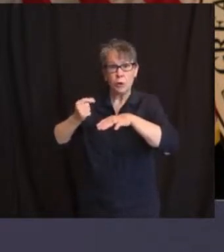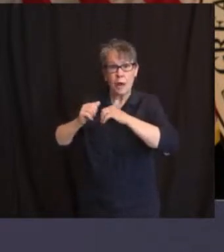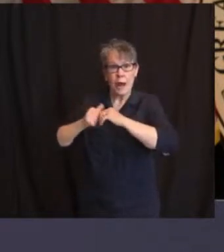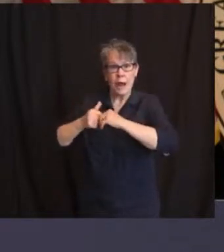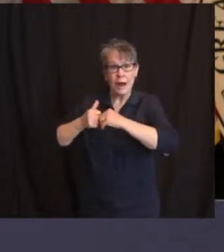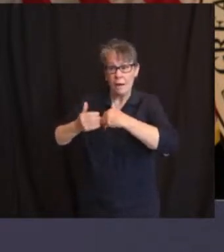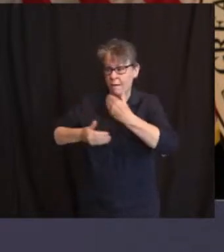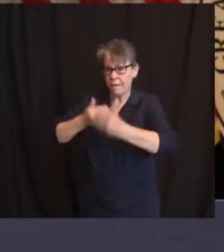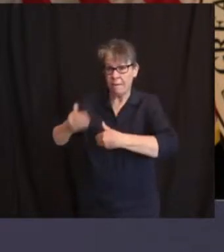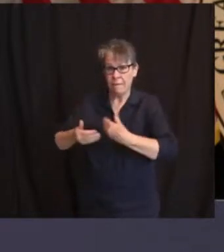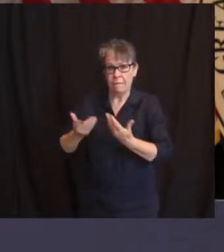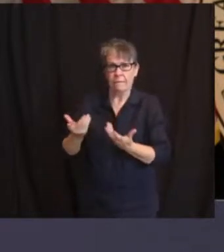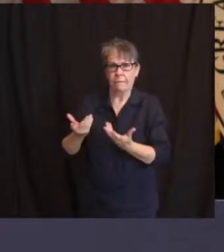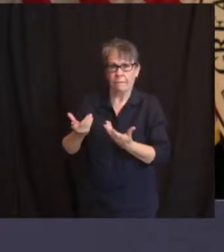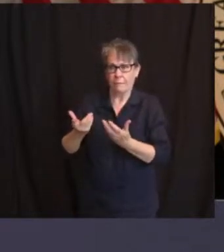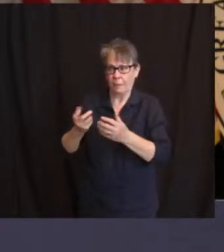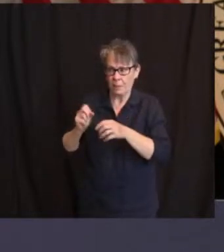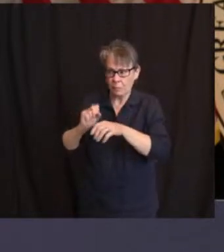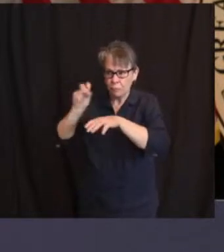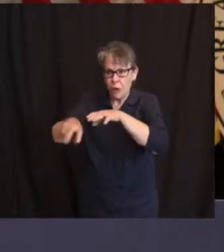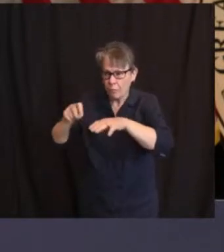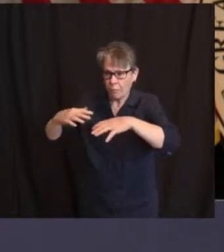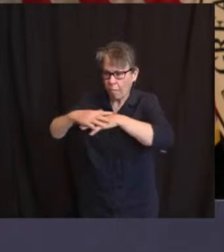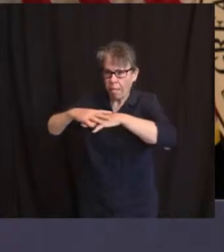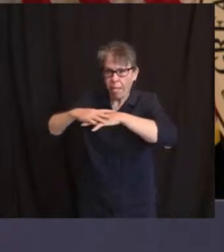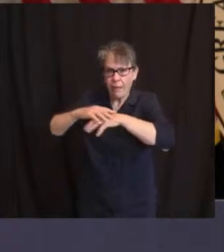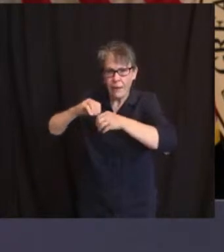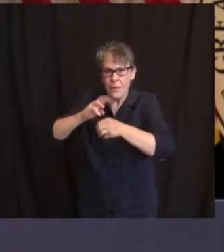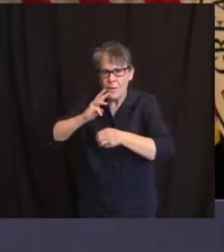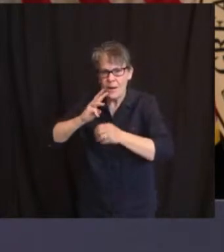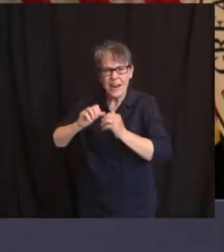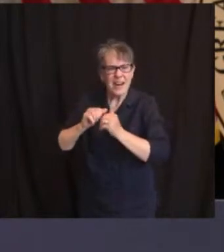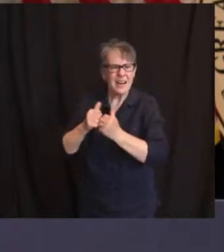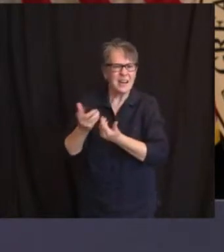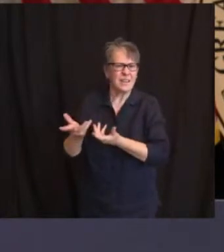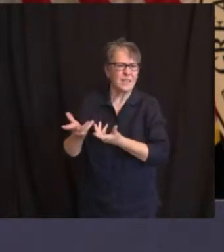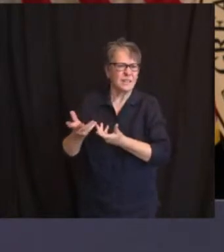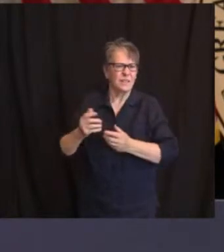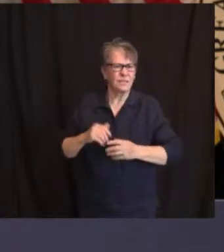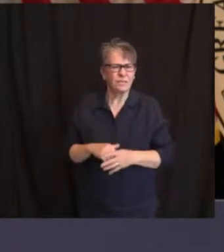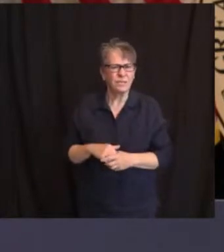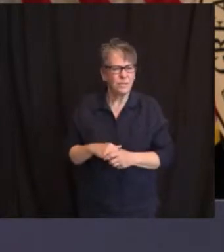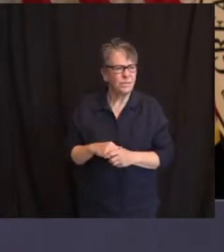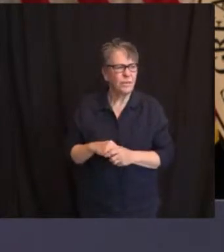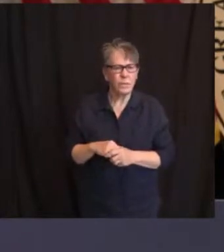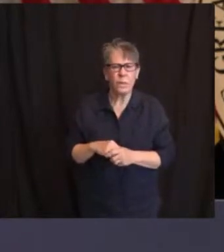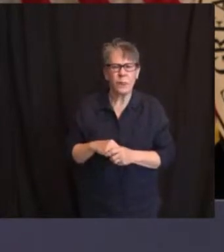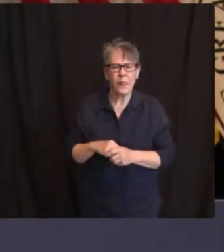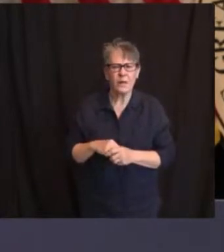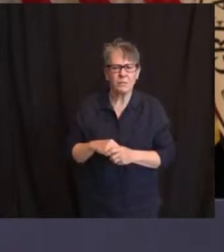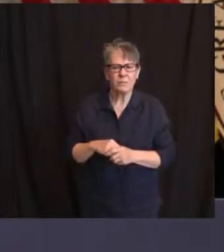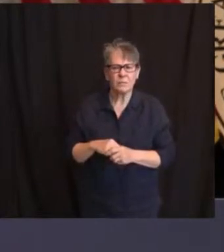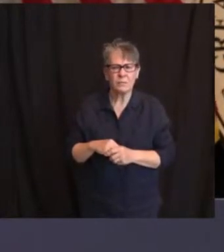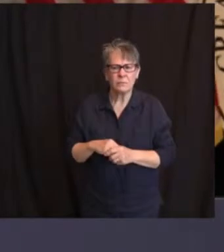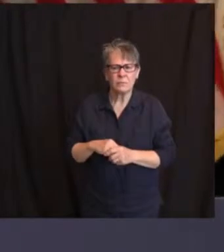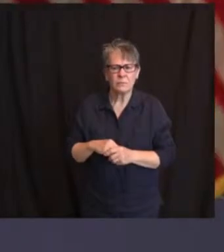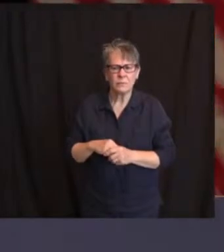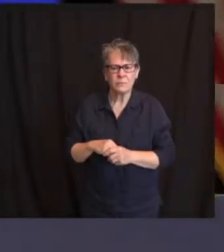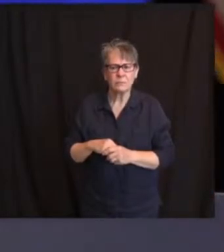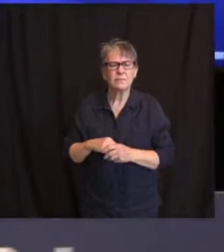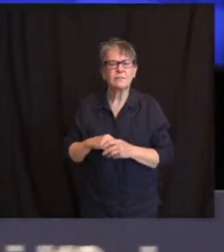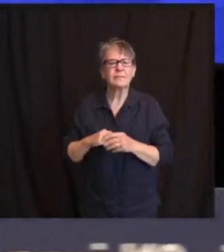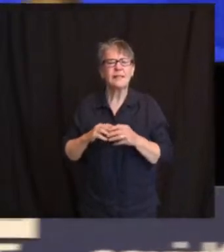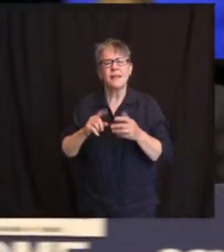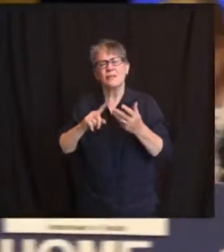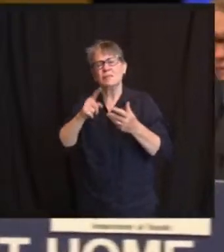unleaven the capacity challenges that folks will face. But if you could bear with us on that. Judy, contact tracing and or isolation, any thoughts? On